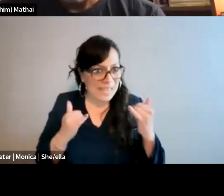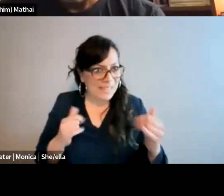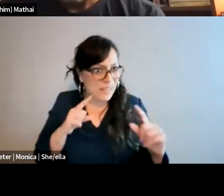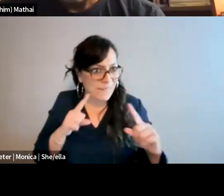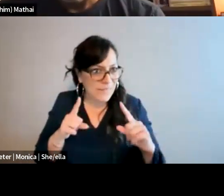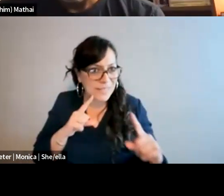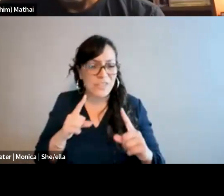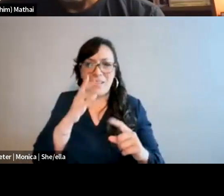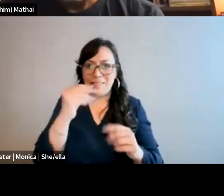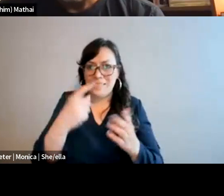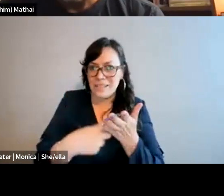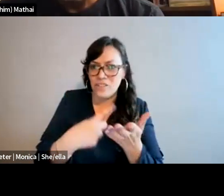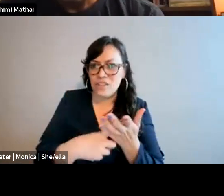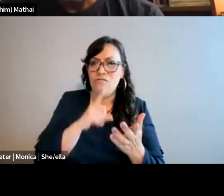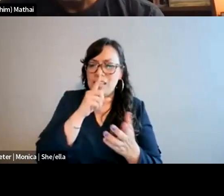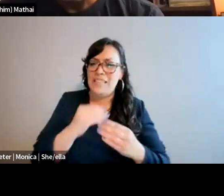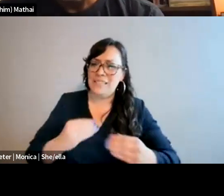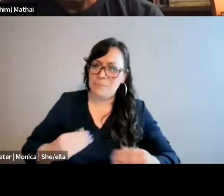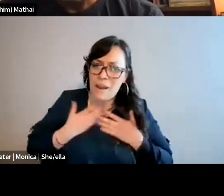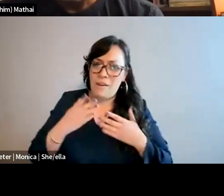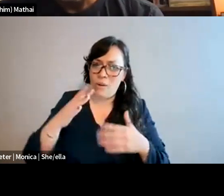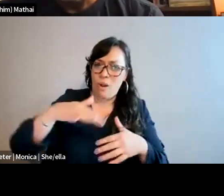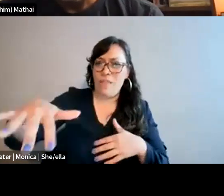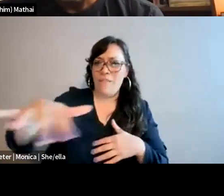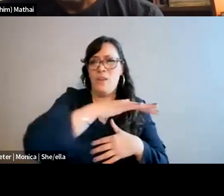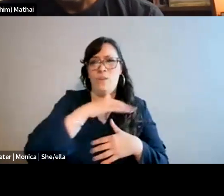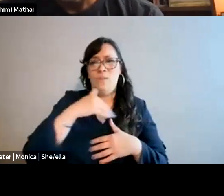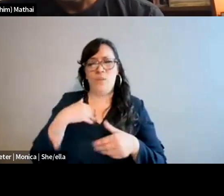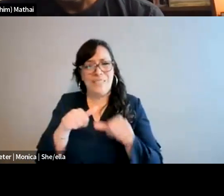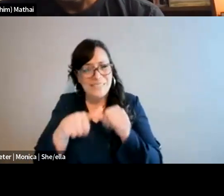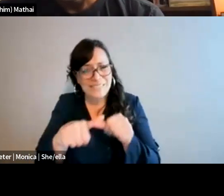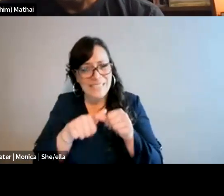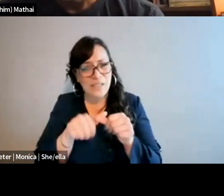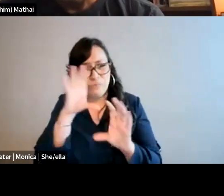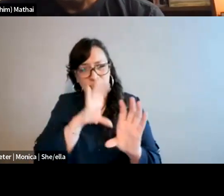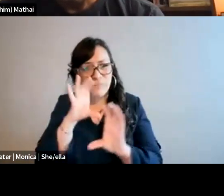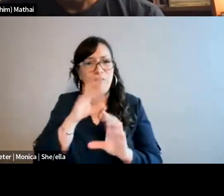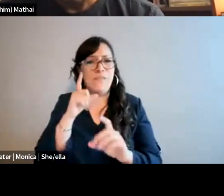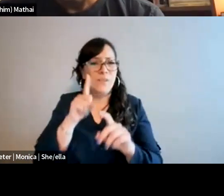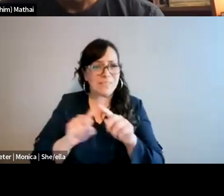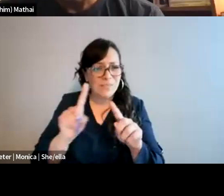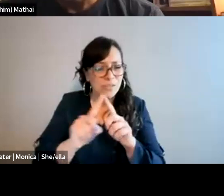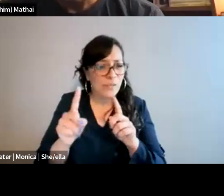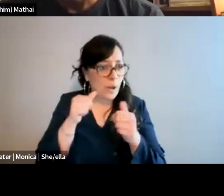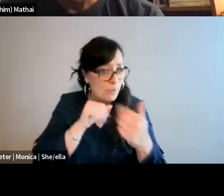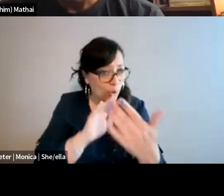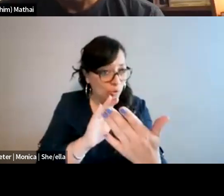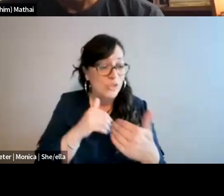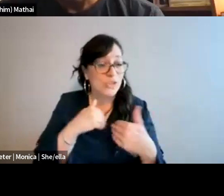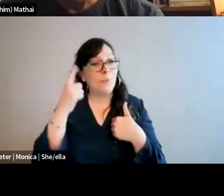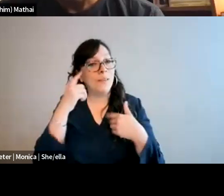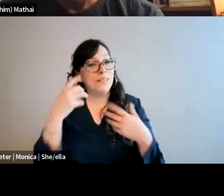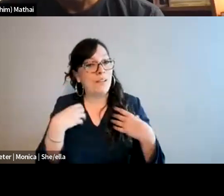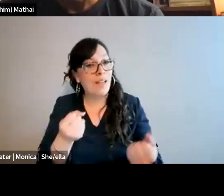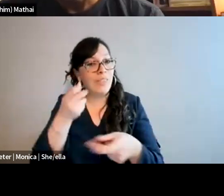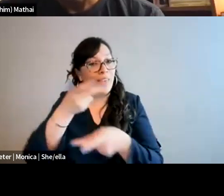and discussion has inspired us all to continue seeking out alternative approaches to mental health